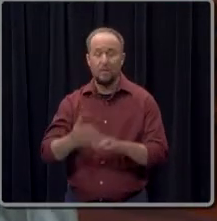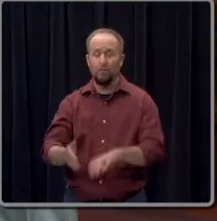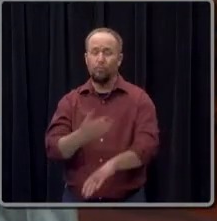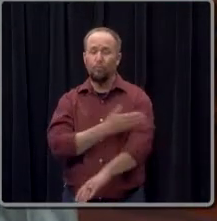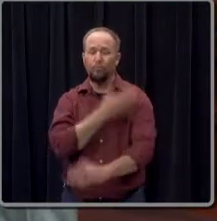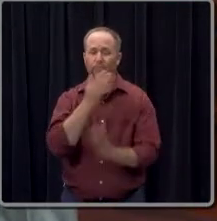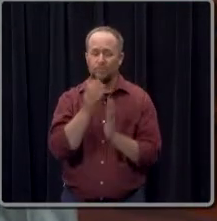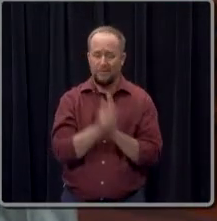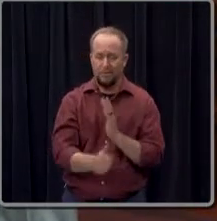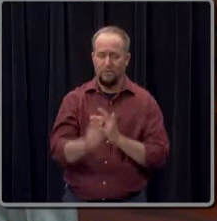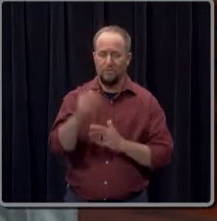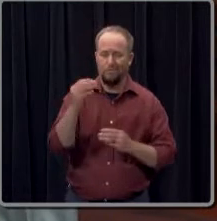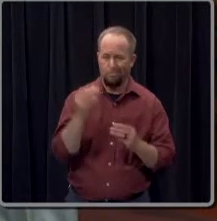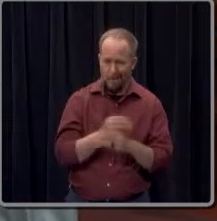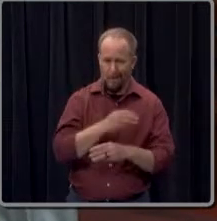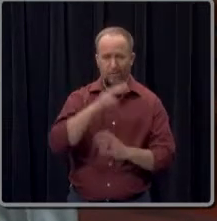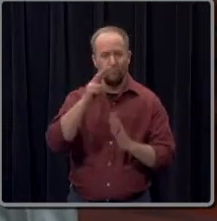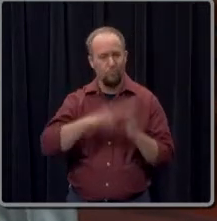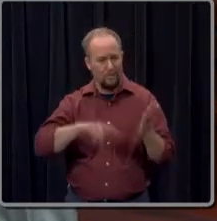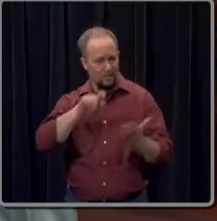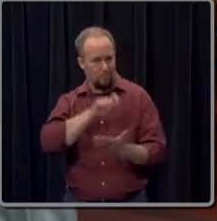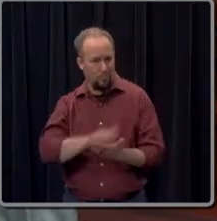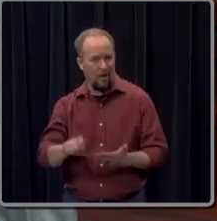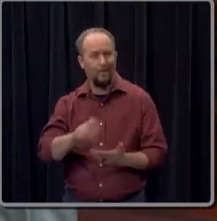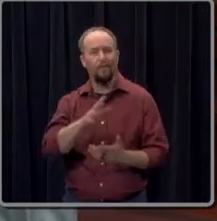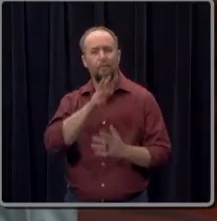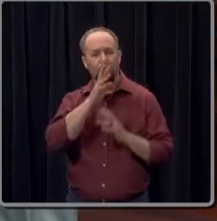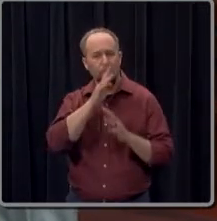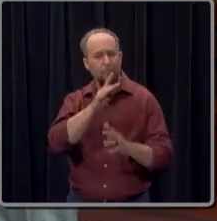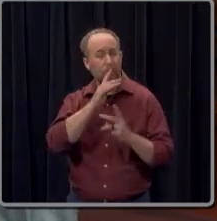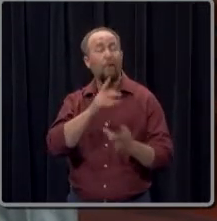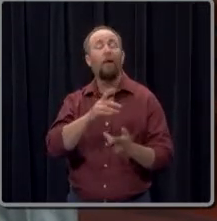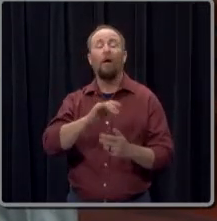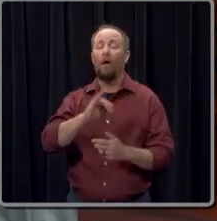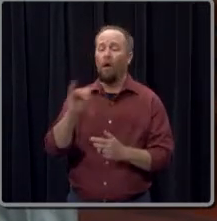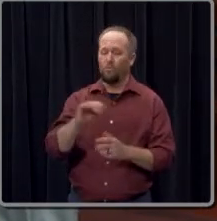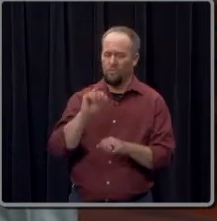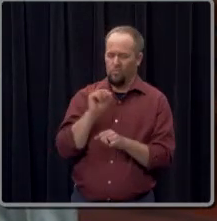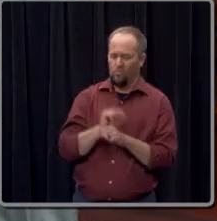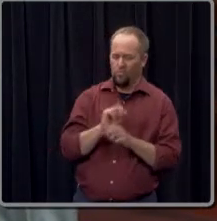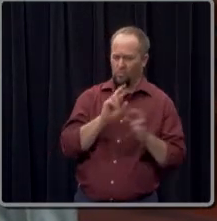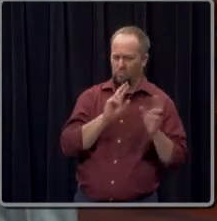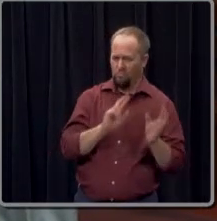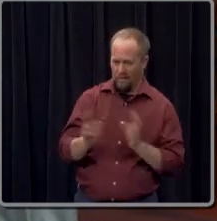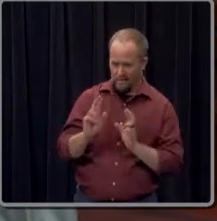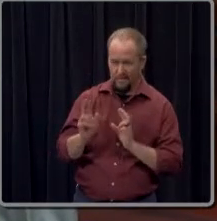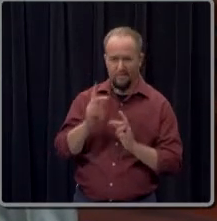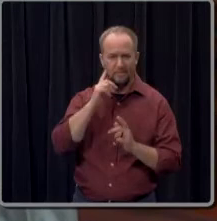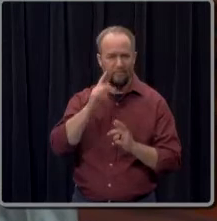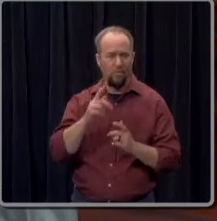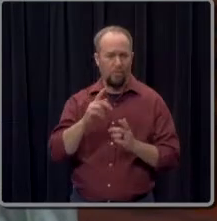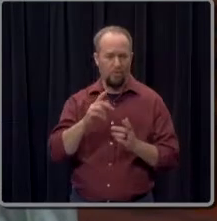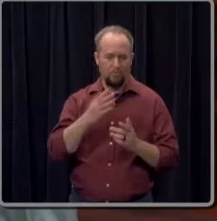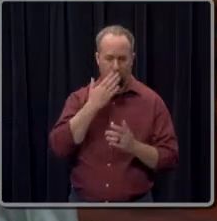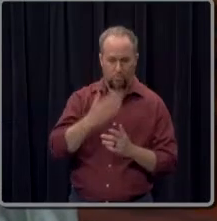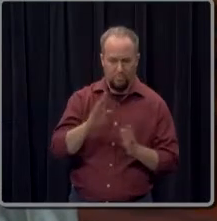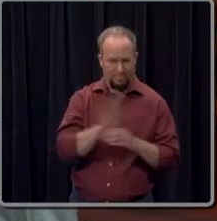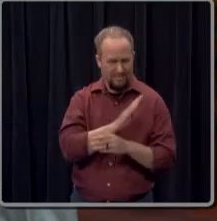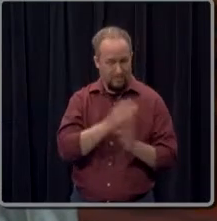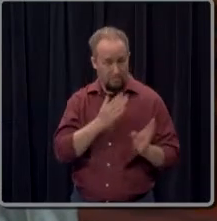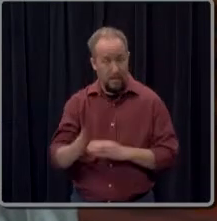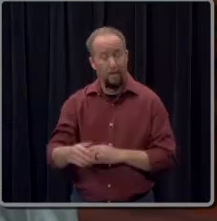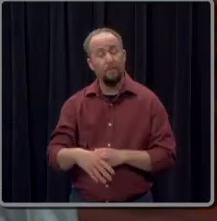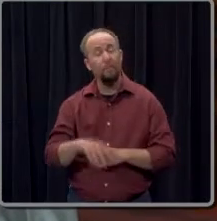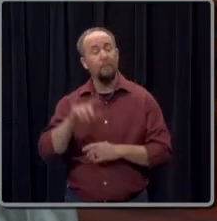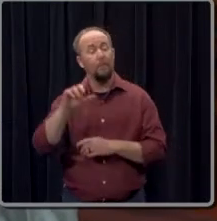writing, and verbal communication, while gaining workforce readiness when creating feasible business plans. The 20th Casey